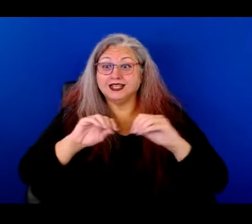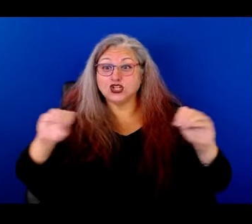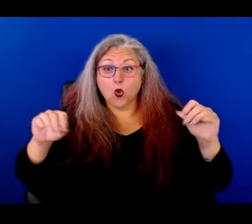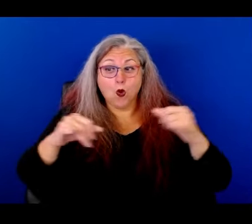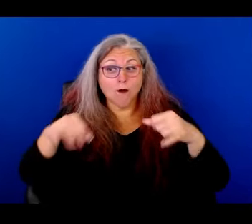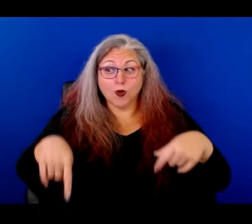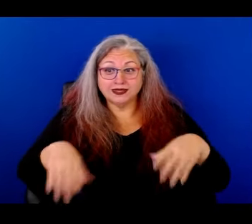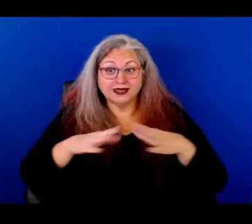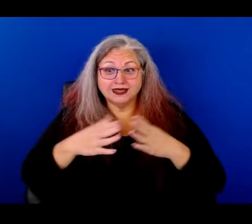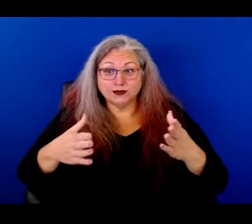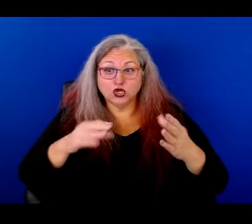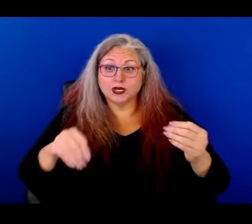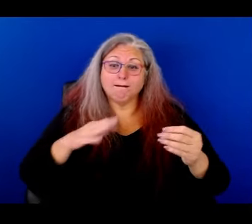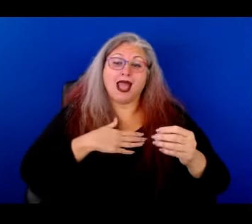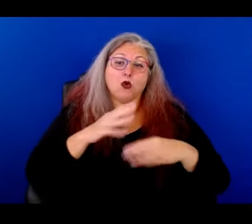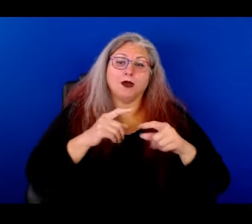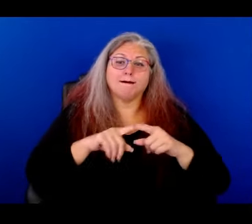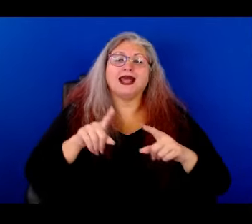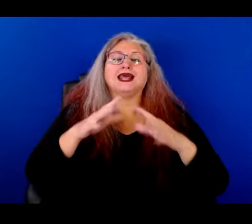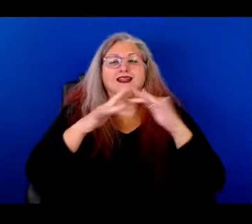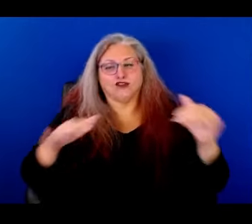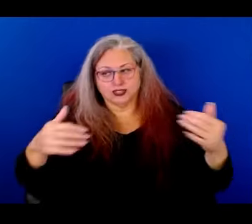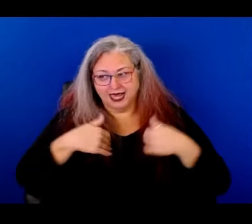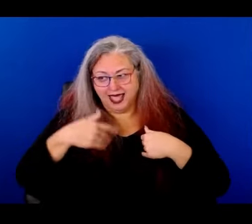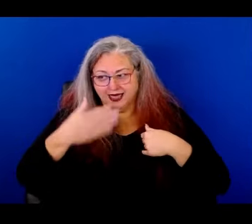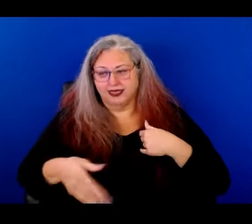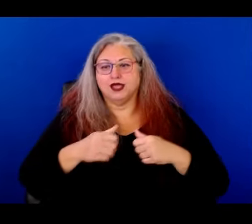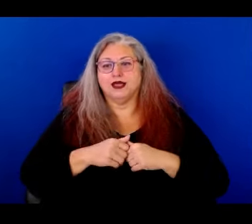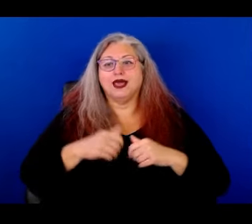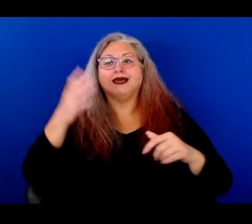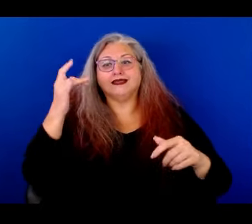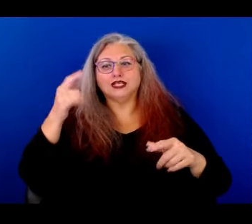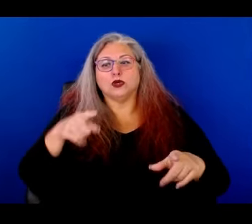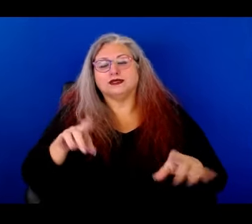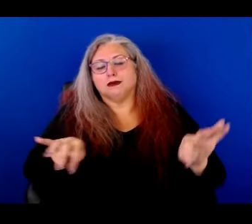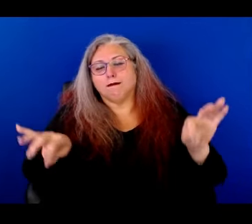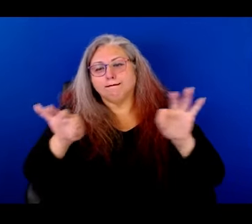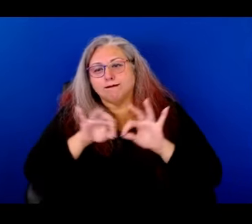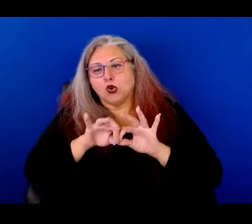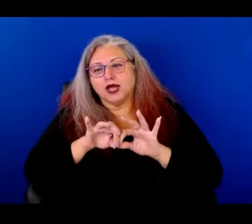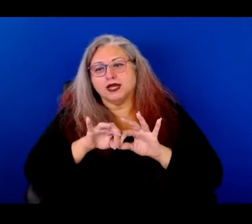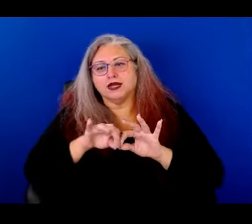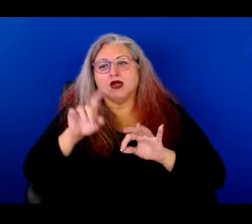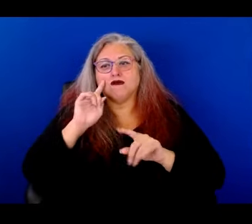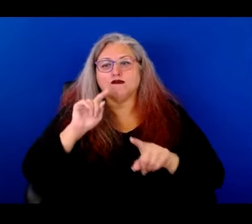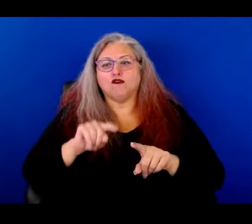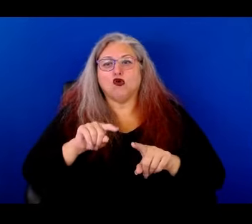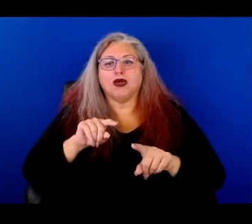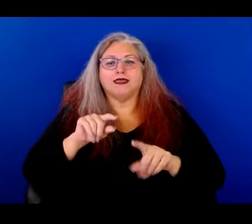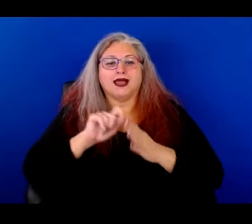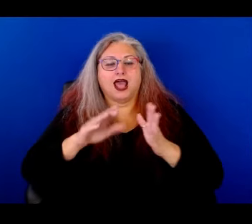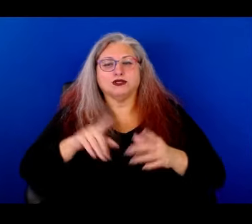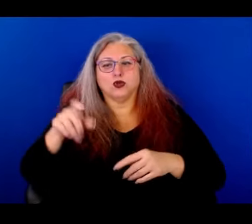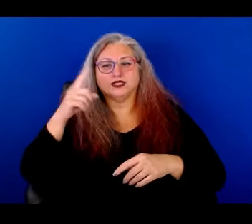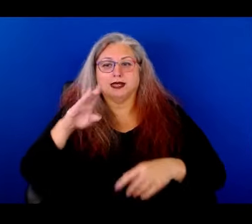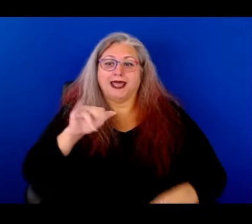borders in this world. But there was diversity in face. And that's why it was so important for the colorists to understand.